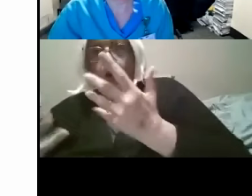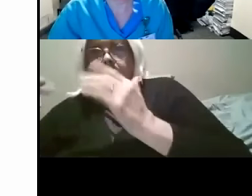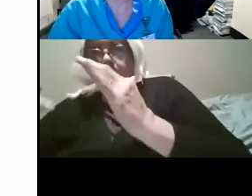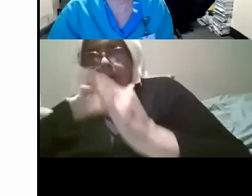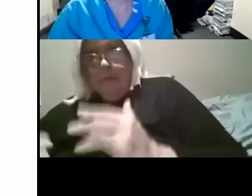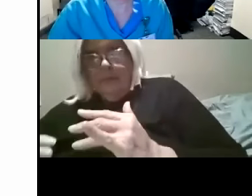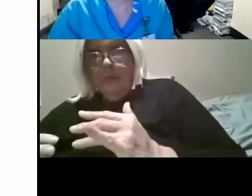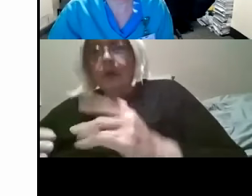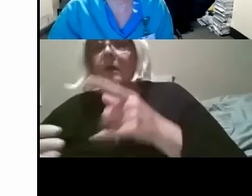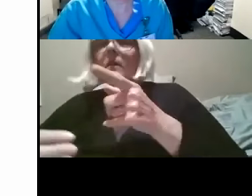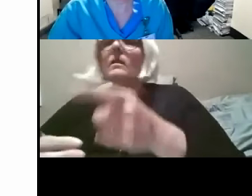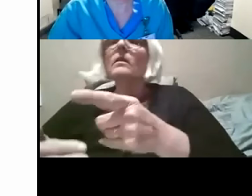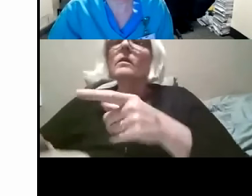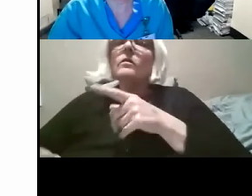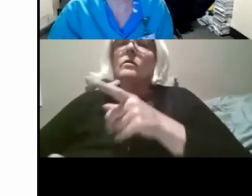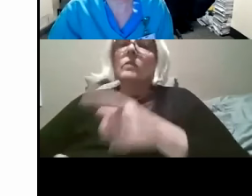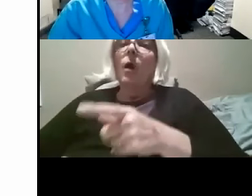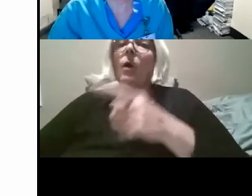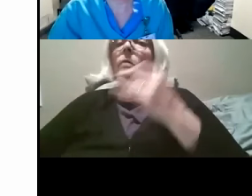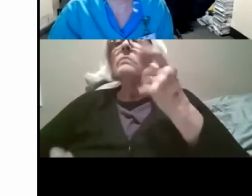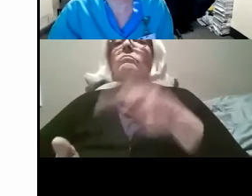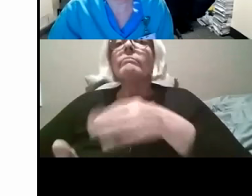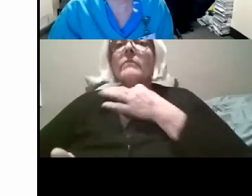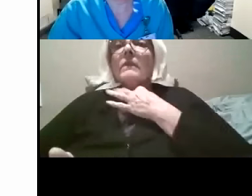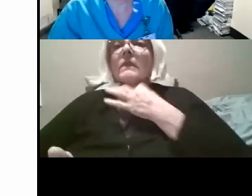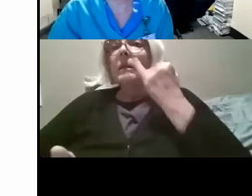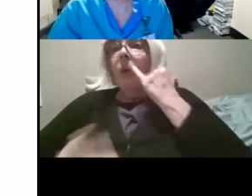infection in this 5 to 11-year age group?